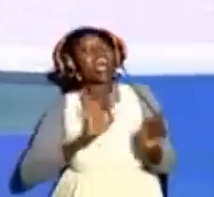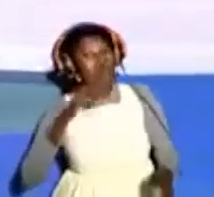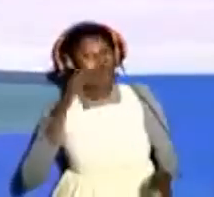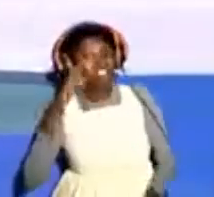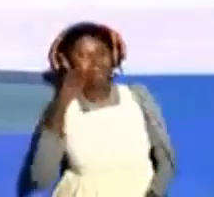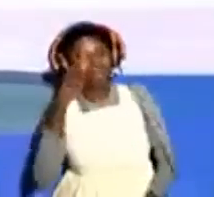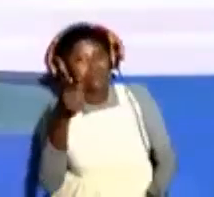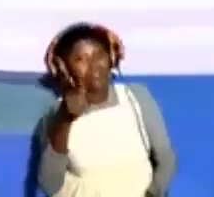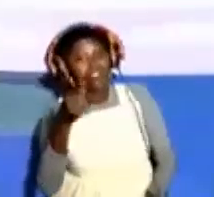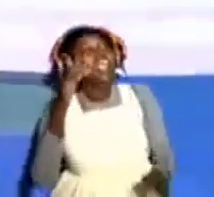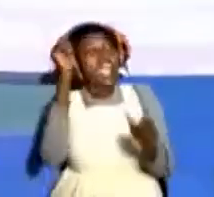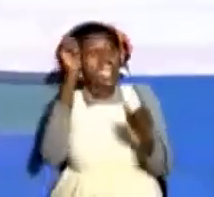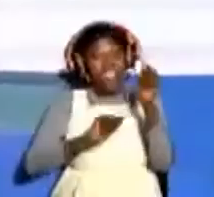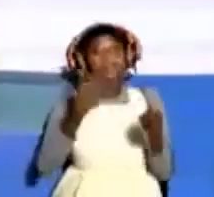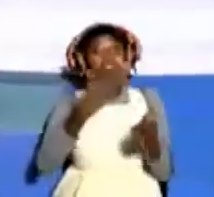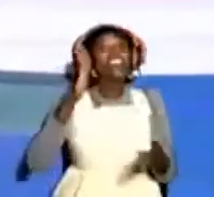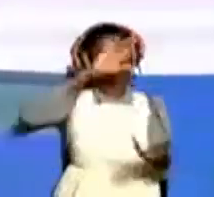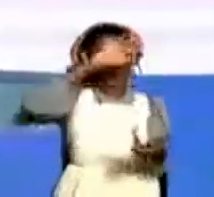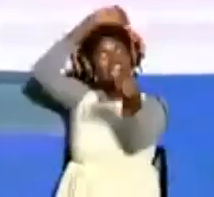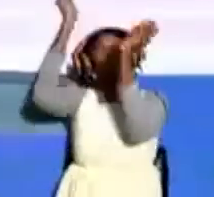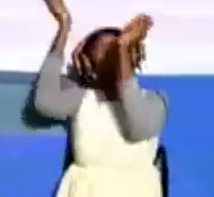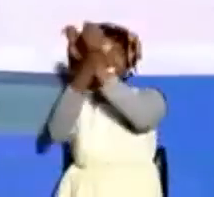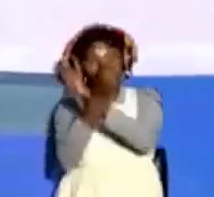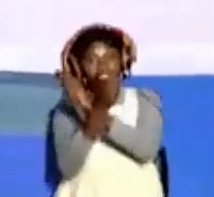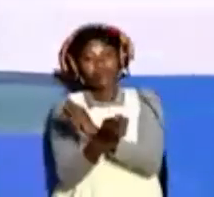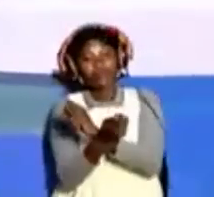you, everything will have changed.